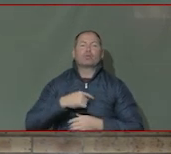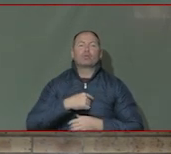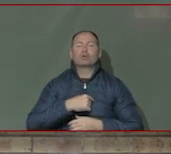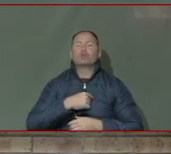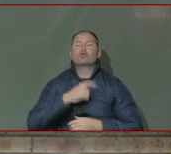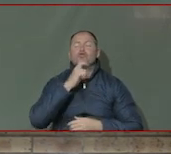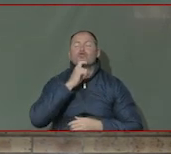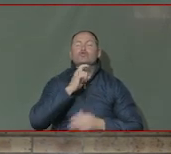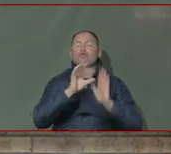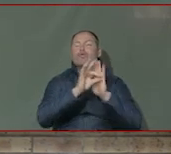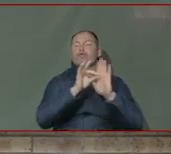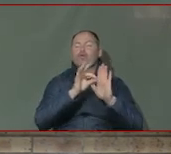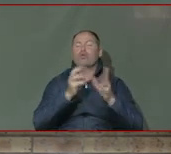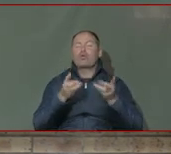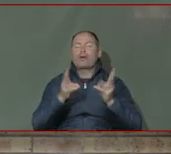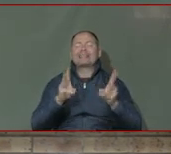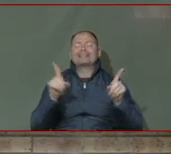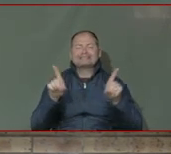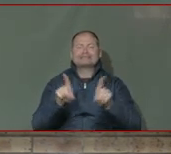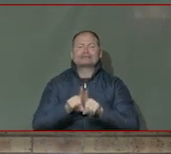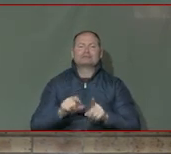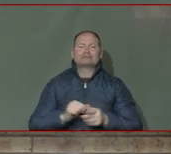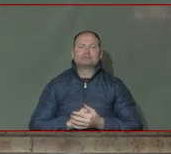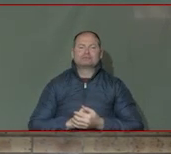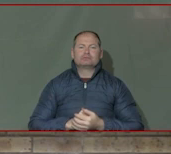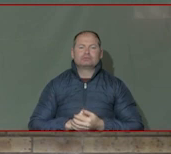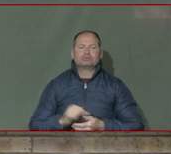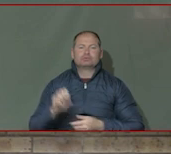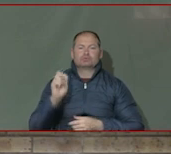formula. Did you say 26?